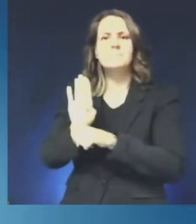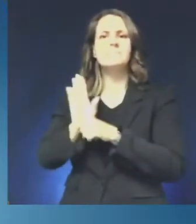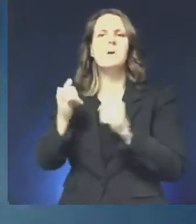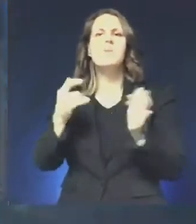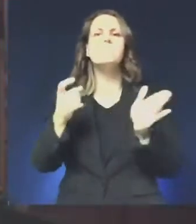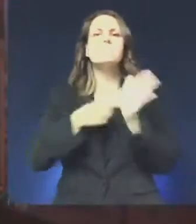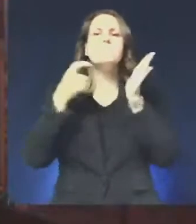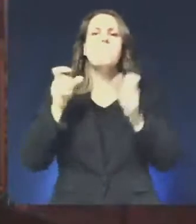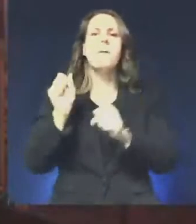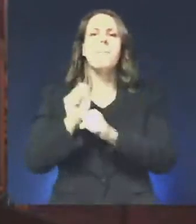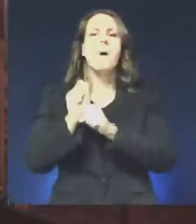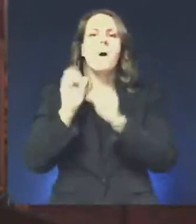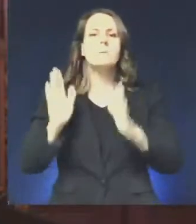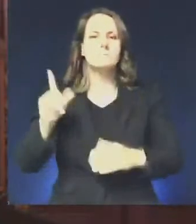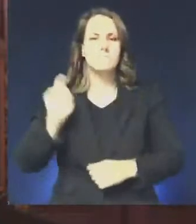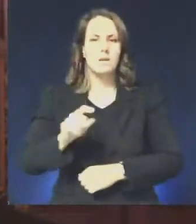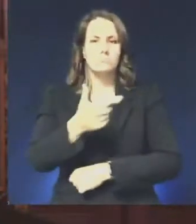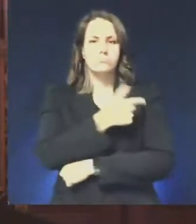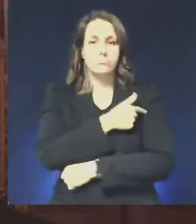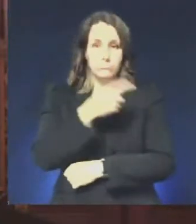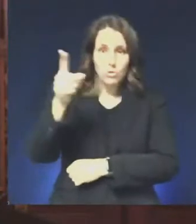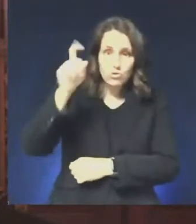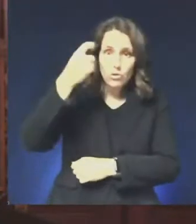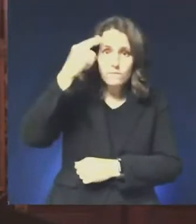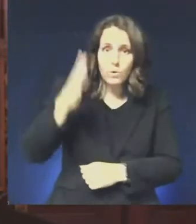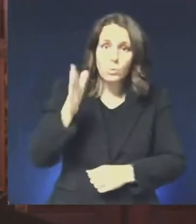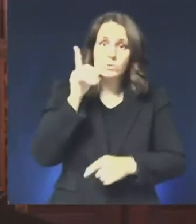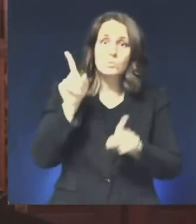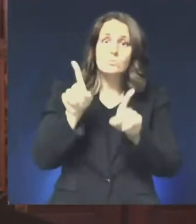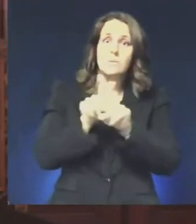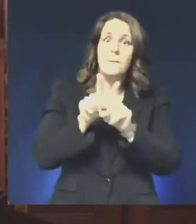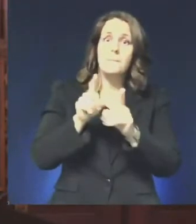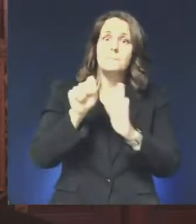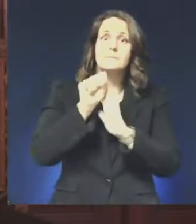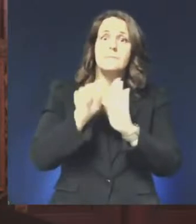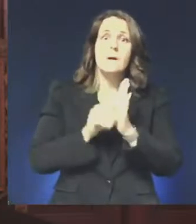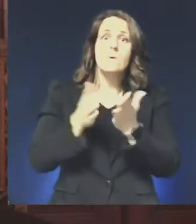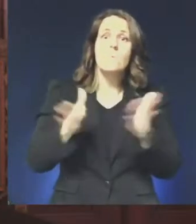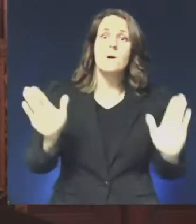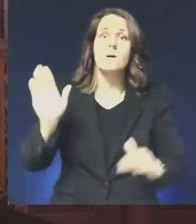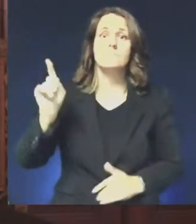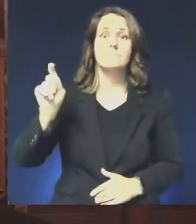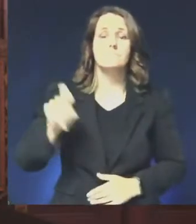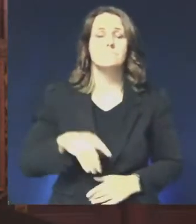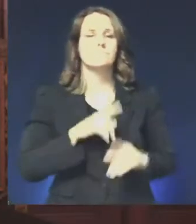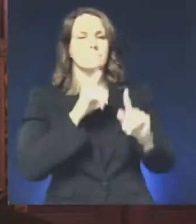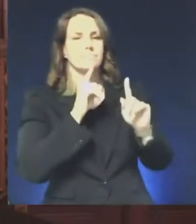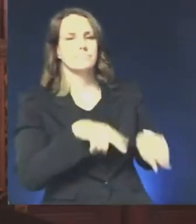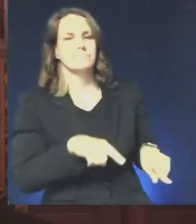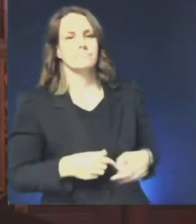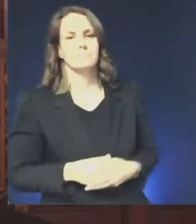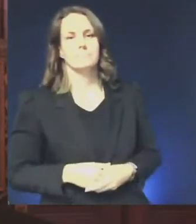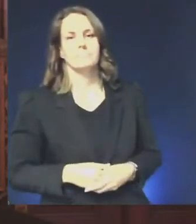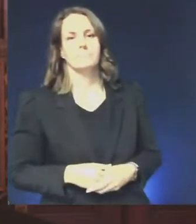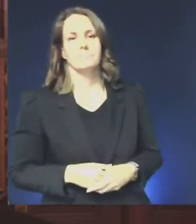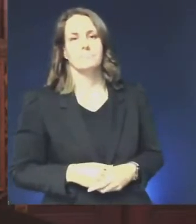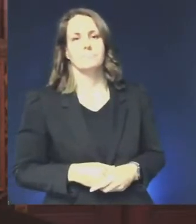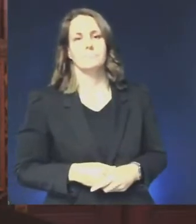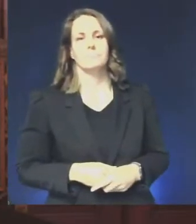all alternatives as it relates to our state employees, and we will be making that